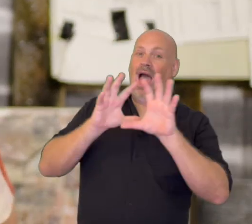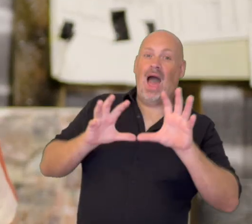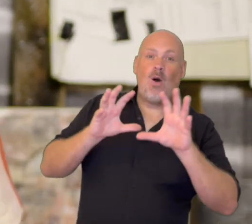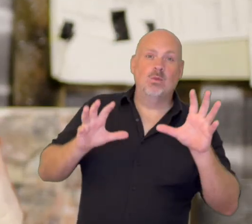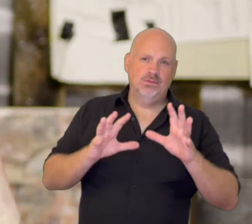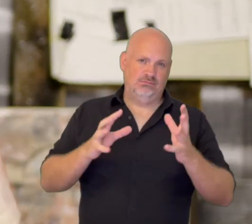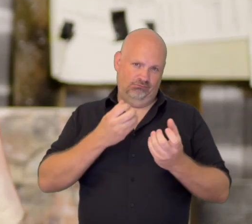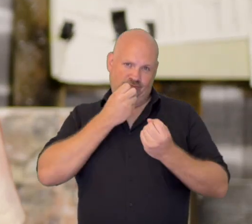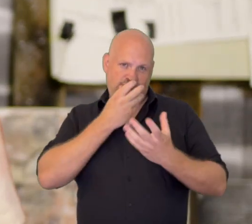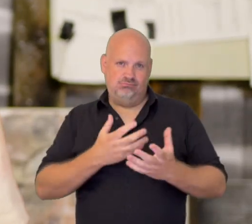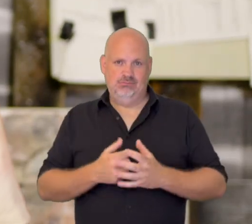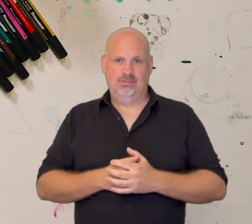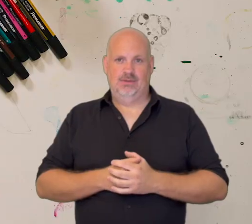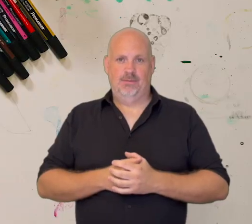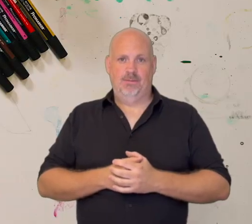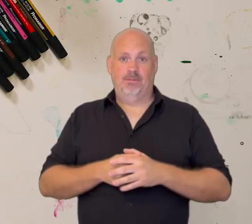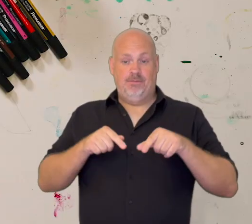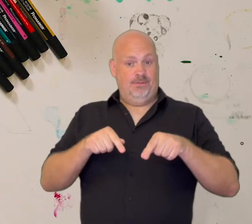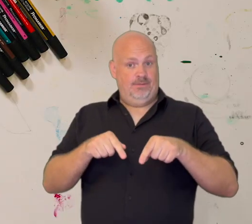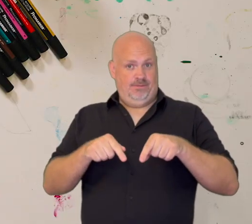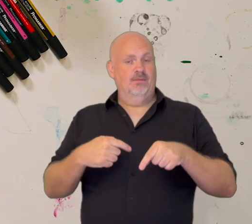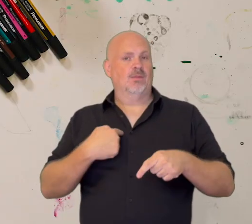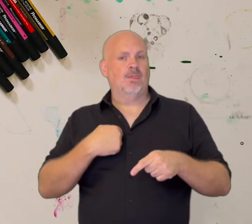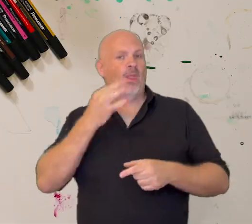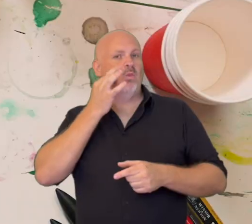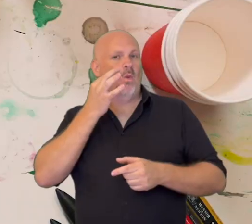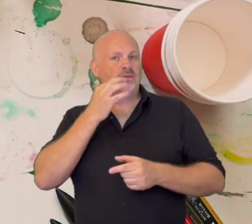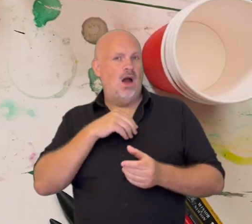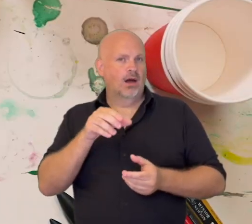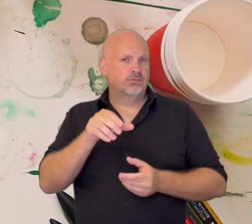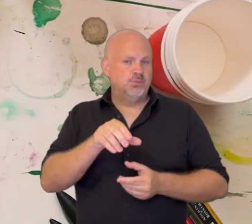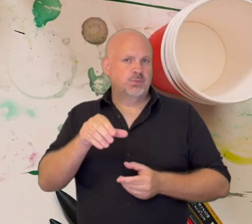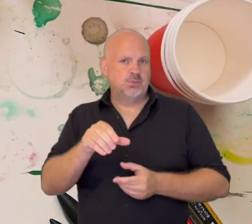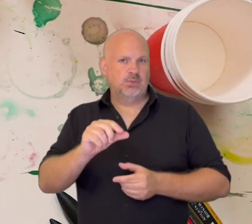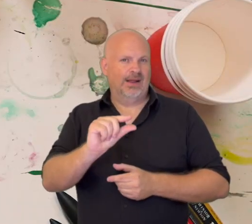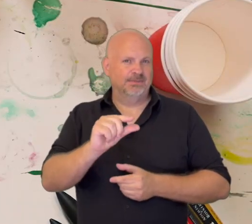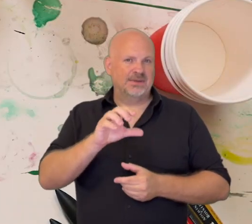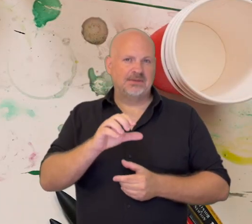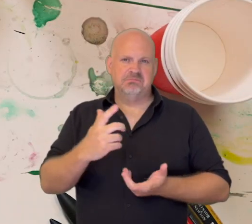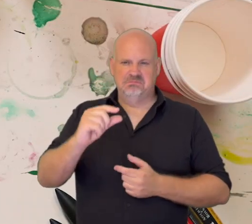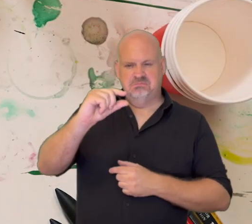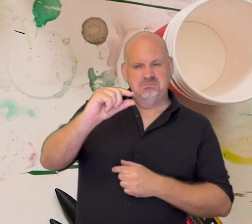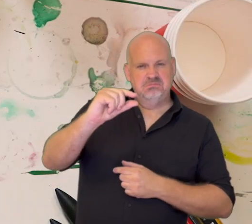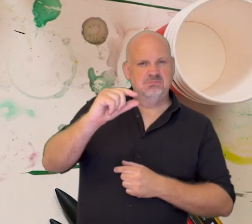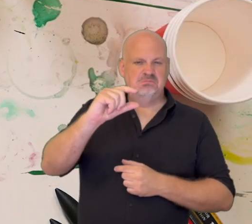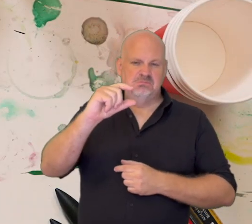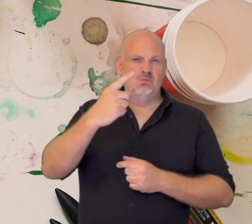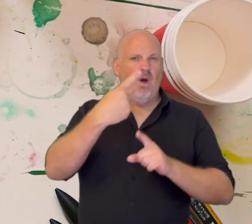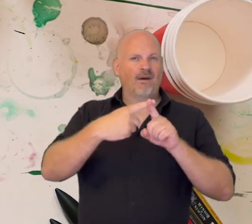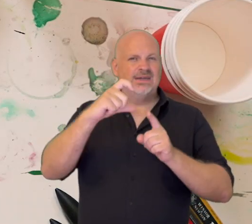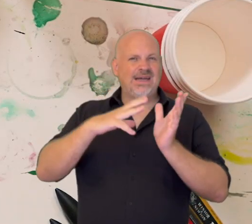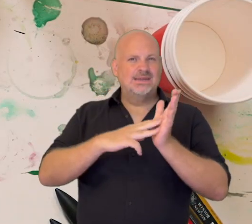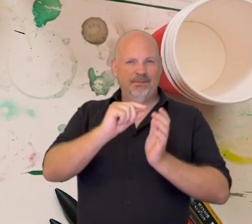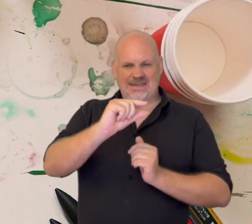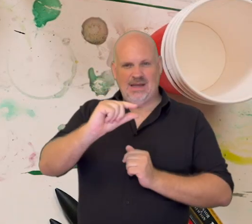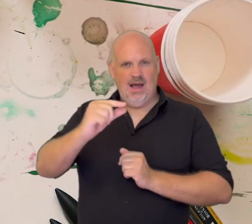work really nice with this technique. I'm going to add some water, just a little bit of water, kind of maybe 1.5 centimetres